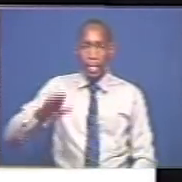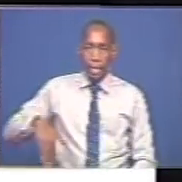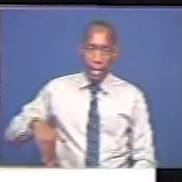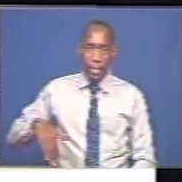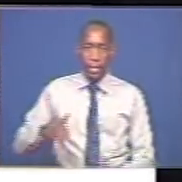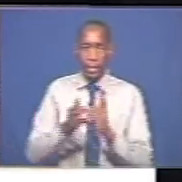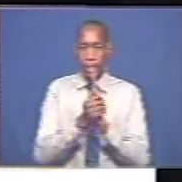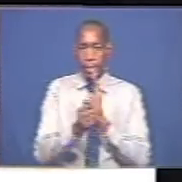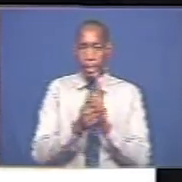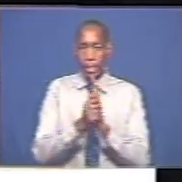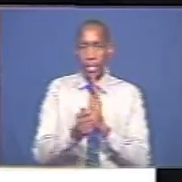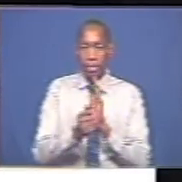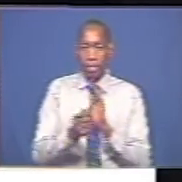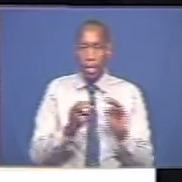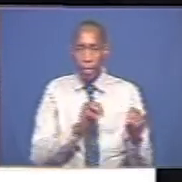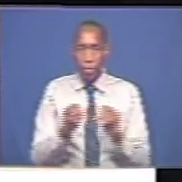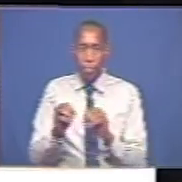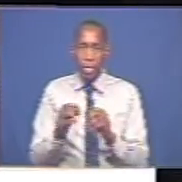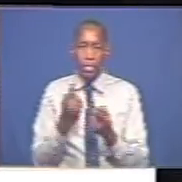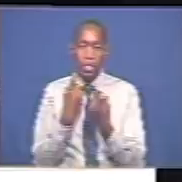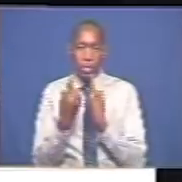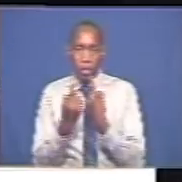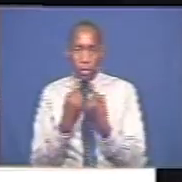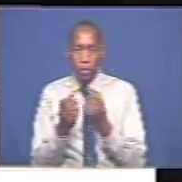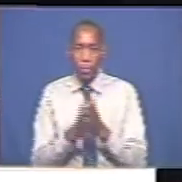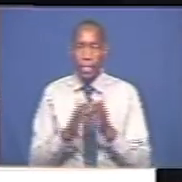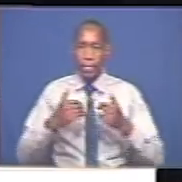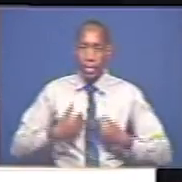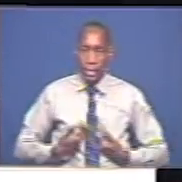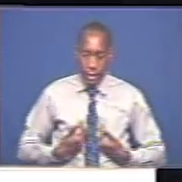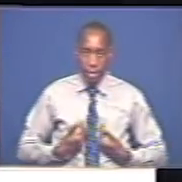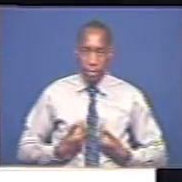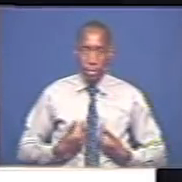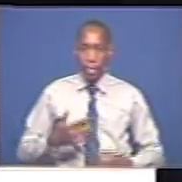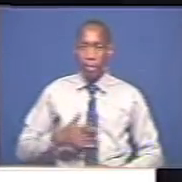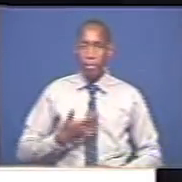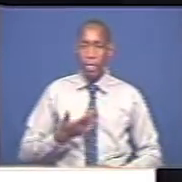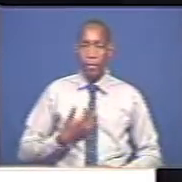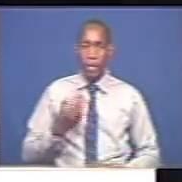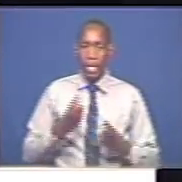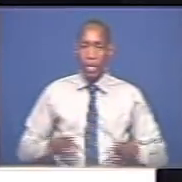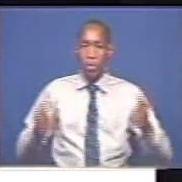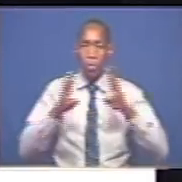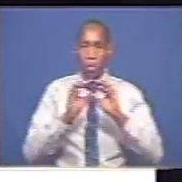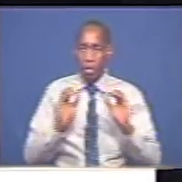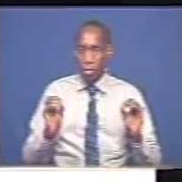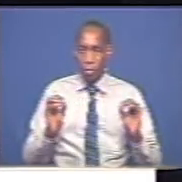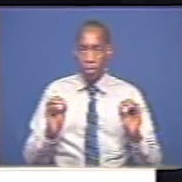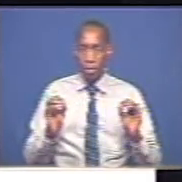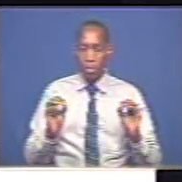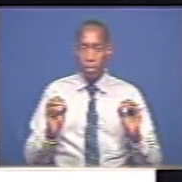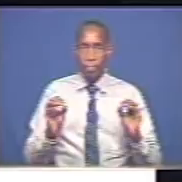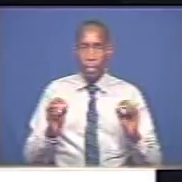skills, for example, that is slowed movement and speech. And you also have fatigue or loss of energy, feelings of worthlessness or guilt, impaired